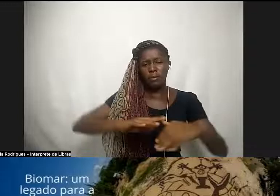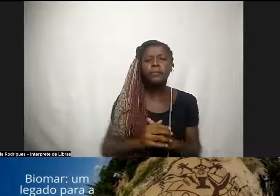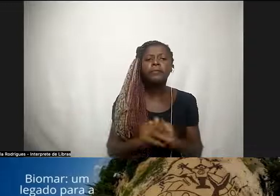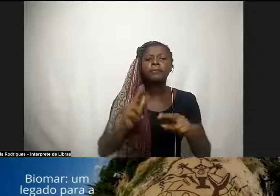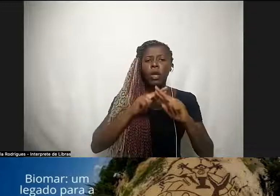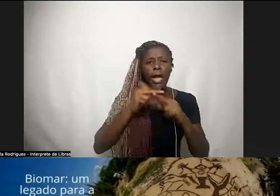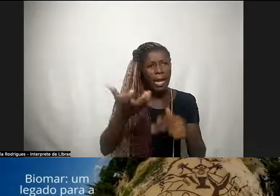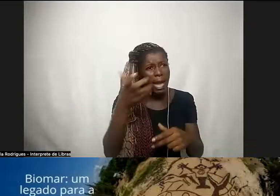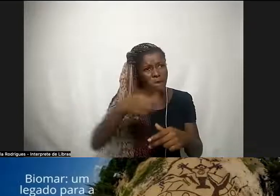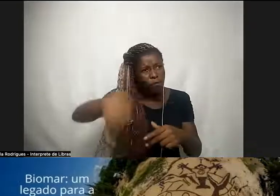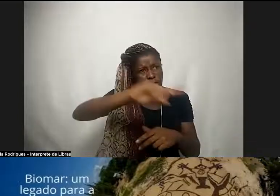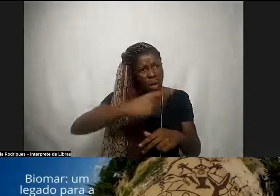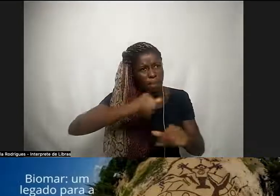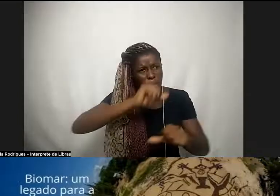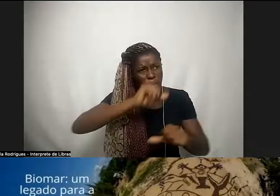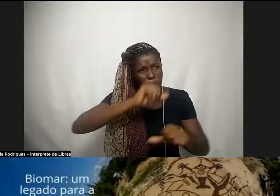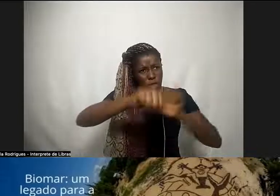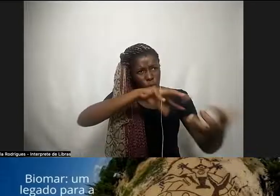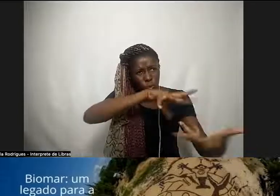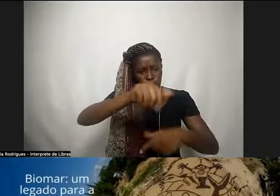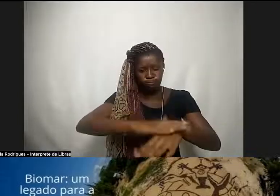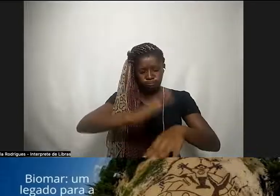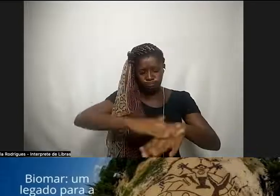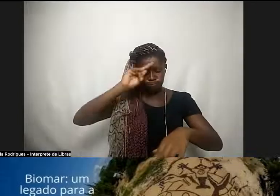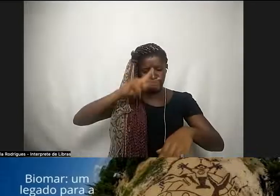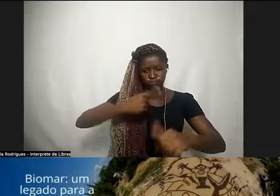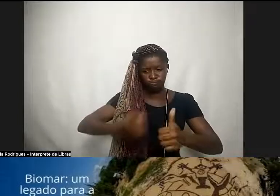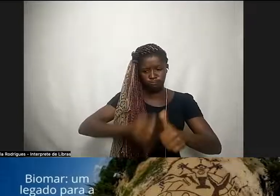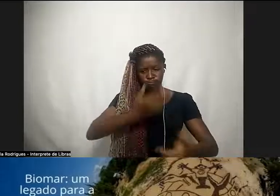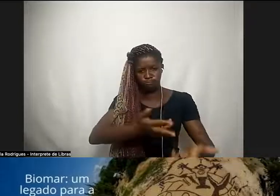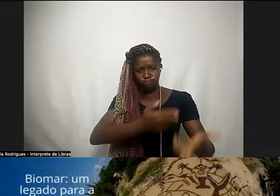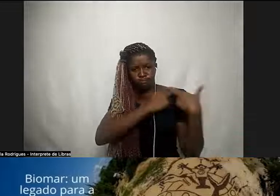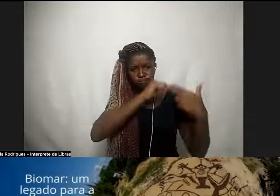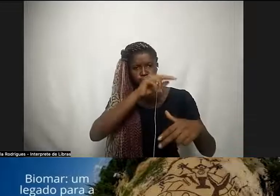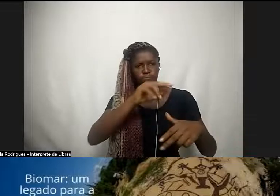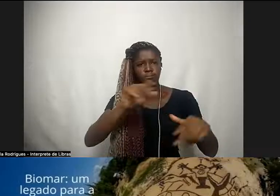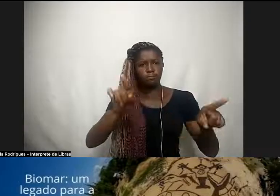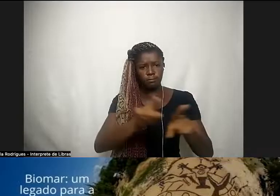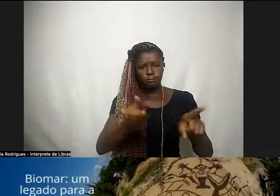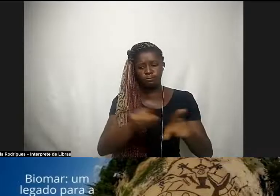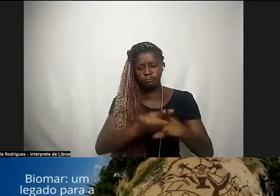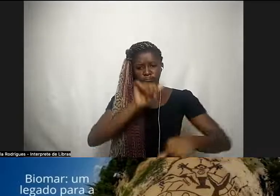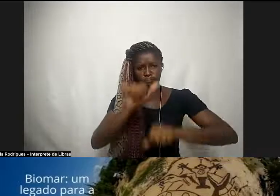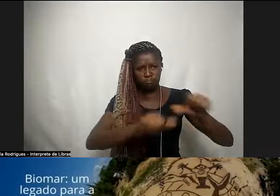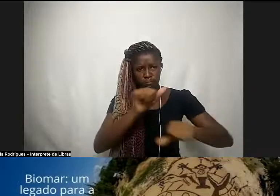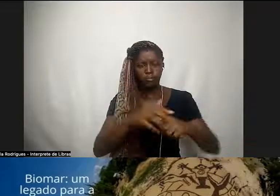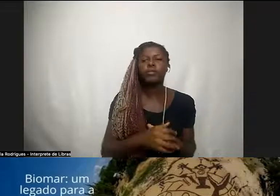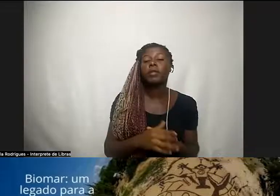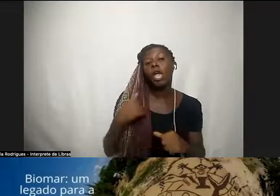trash can, which is beautiful because the changes can also happen if we also are held responsible for the